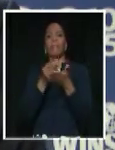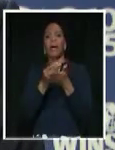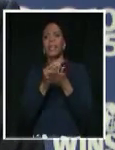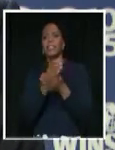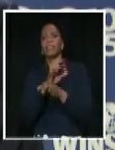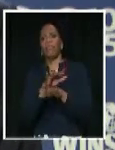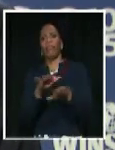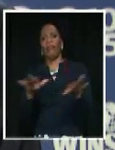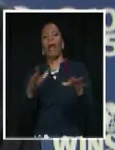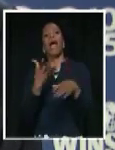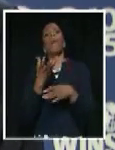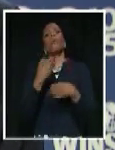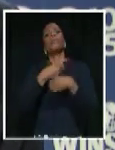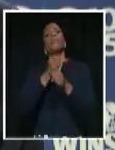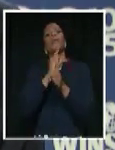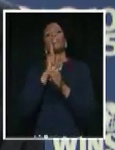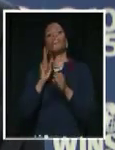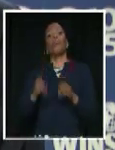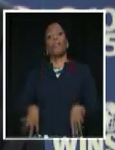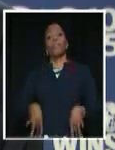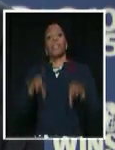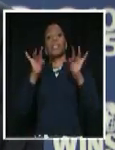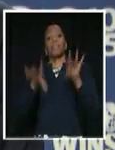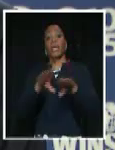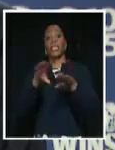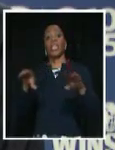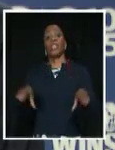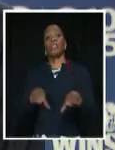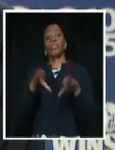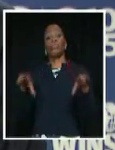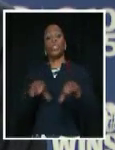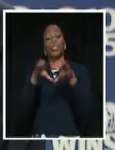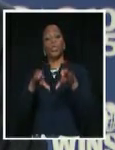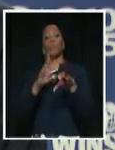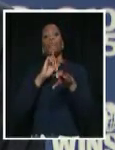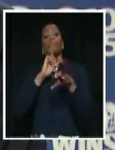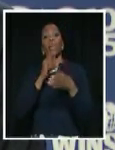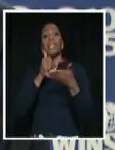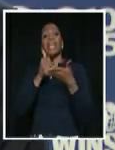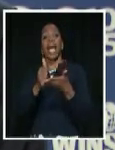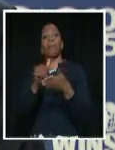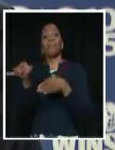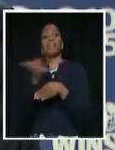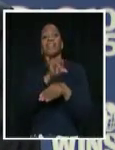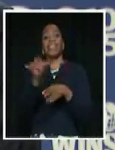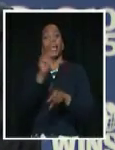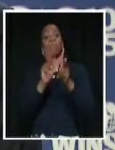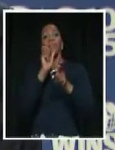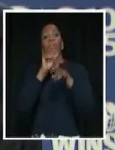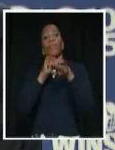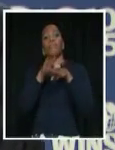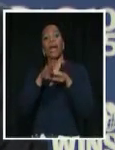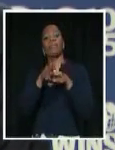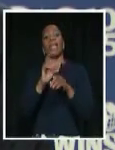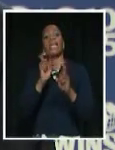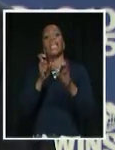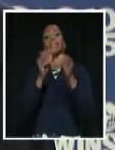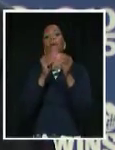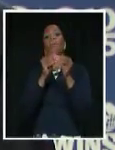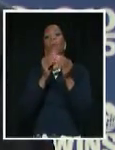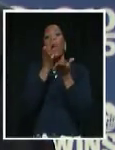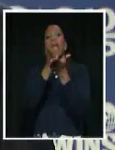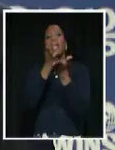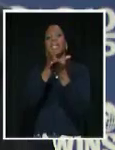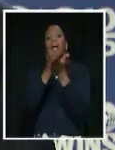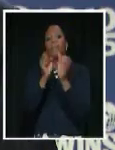sure that the spending we do maximally helps the very same people affected and gives them a little more economic opportunity. I believe